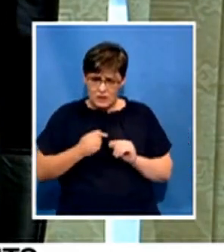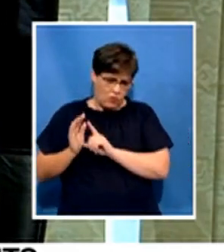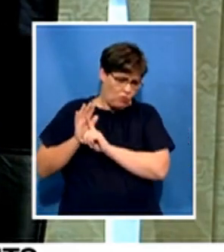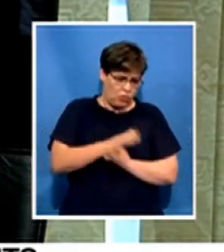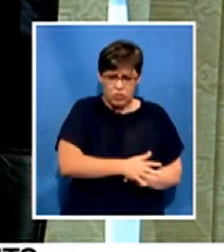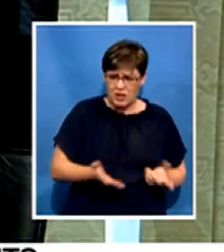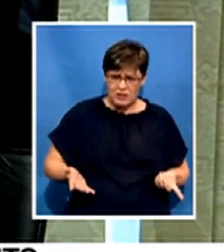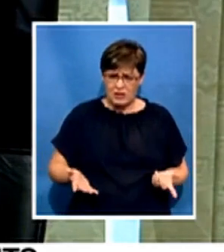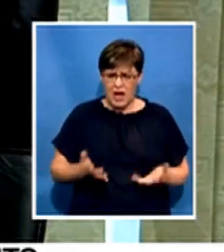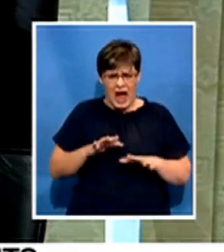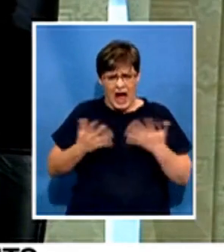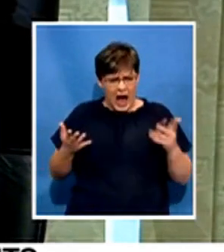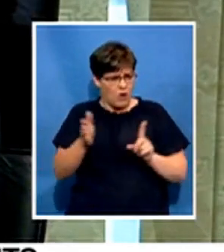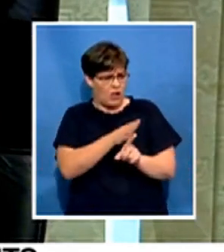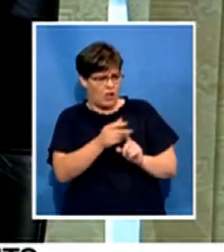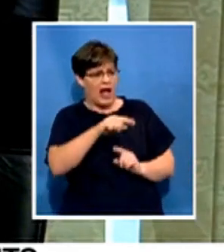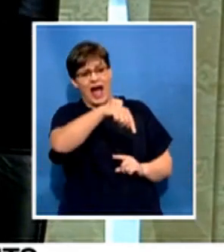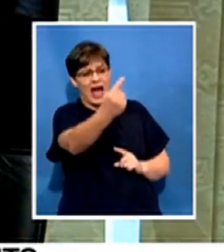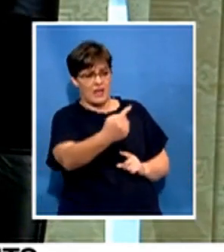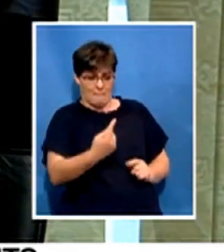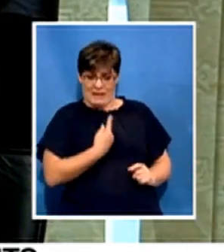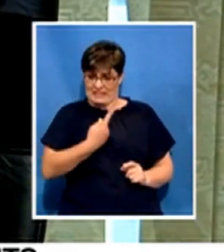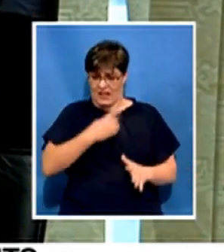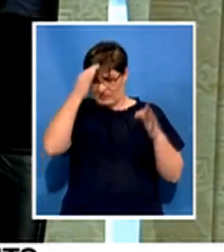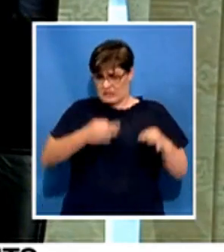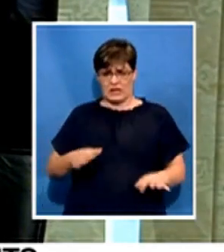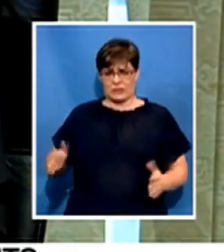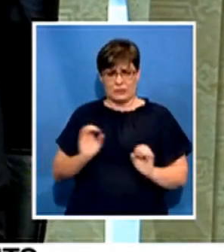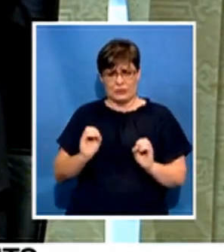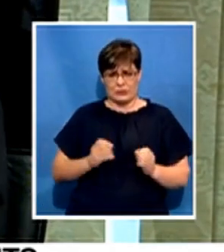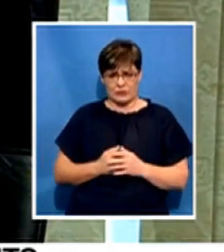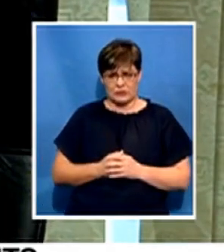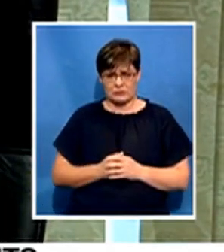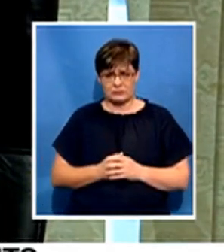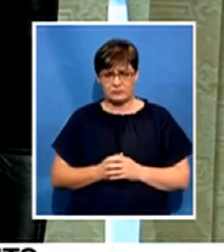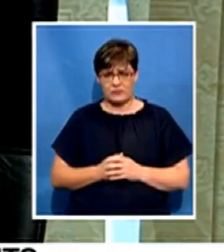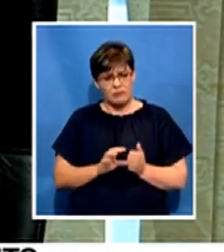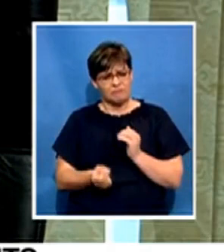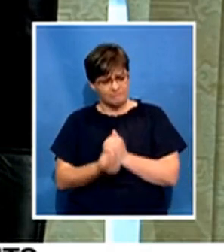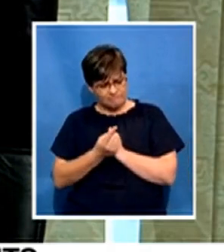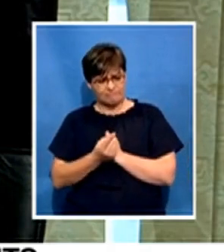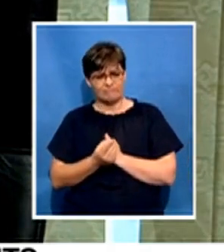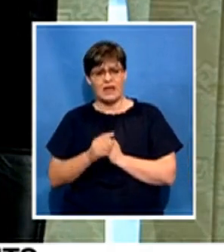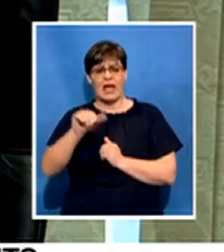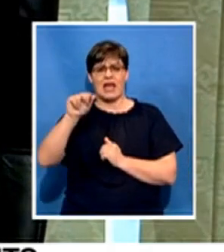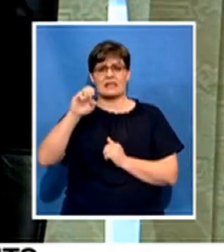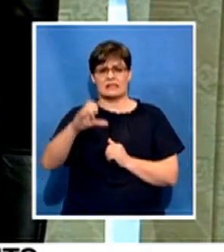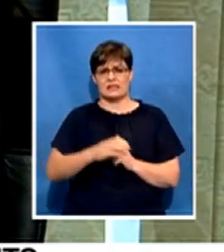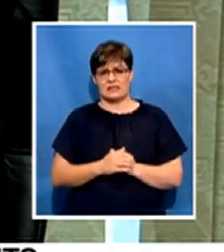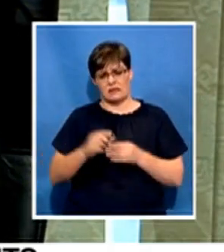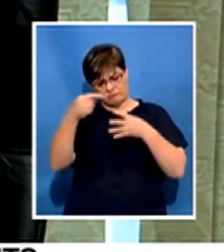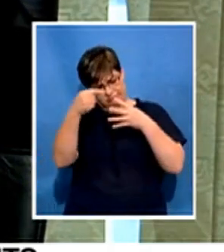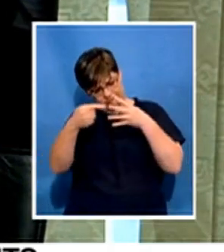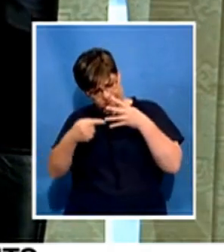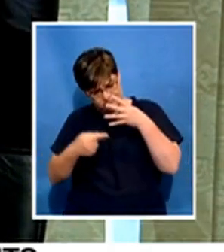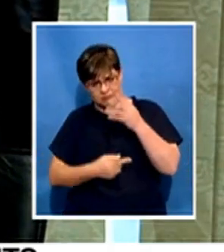not convinced yourself? So we're raising this to the African National Congress and say, these are the things that will be playing itself out as much as, because we are not going